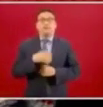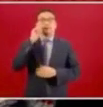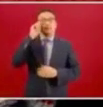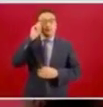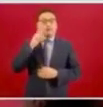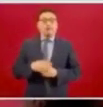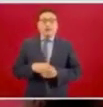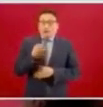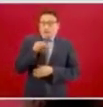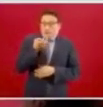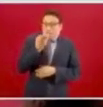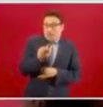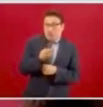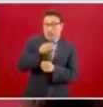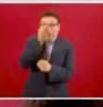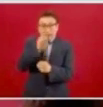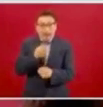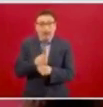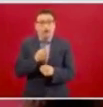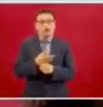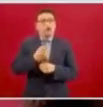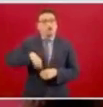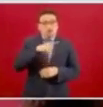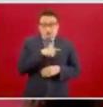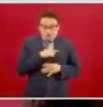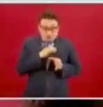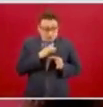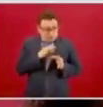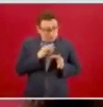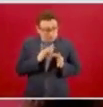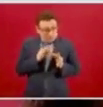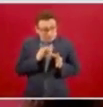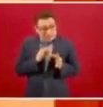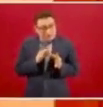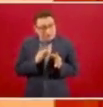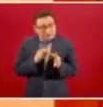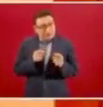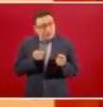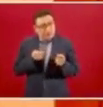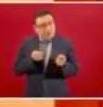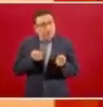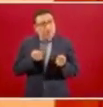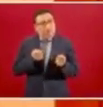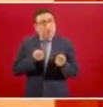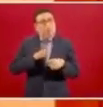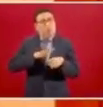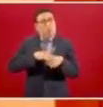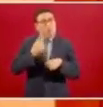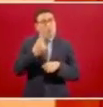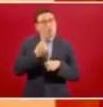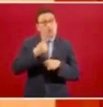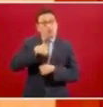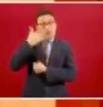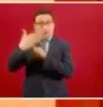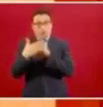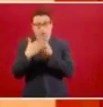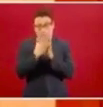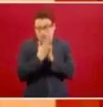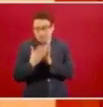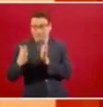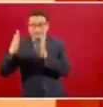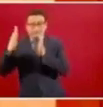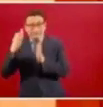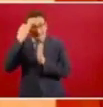2 or 3 weeks. So right now we have to continue to be very disciplined because we